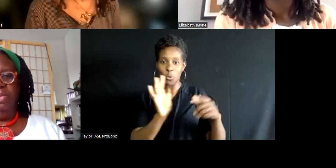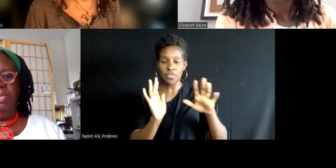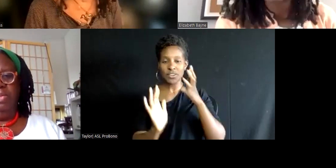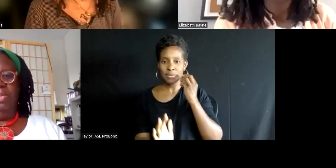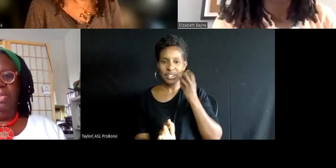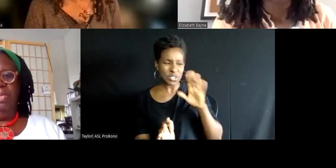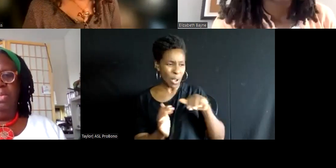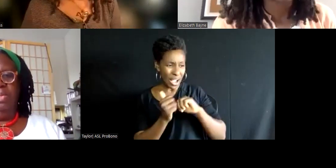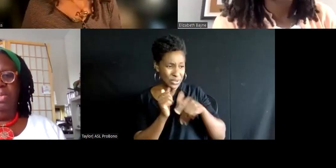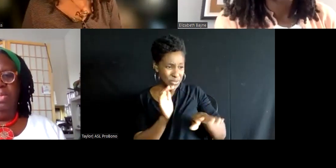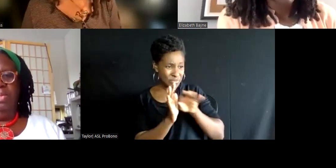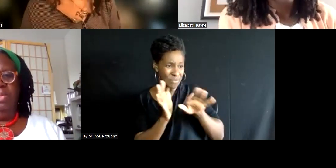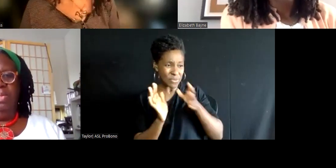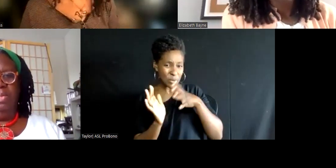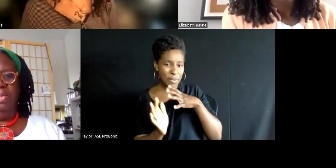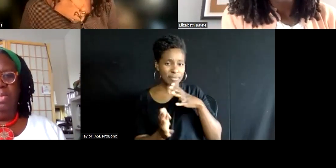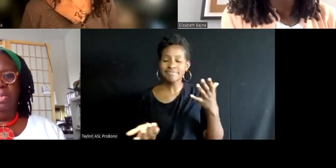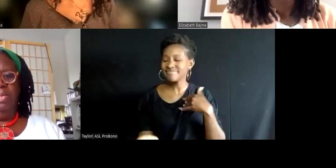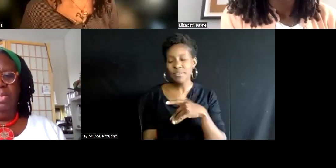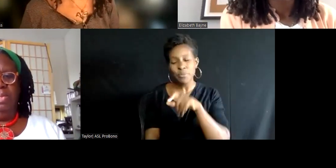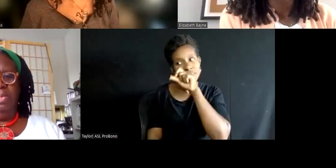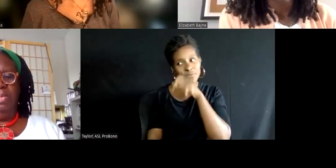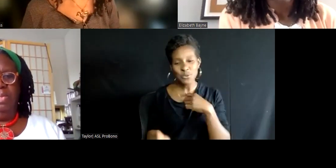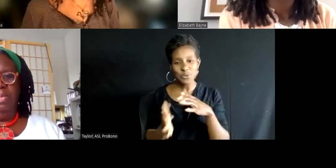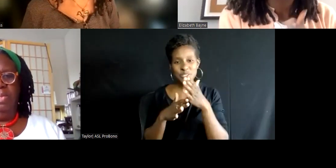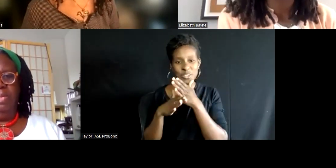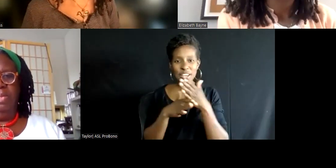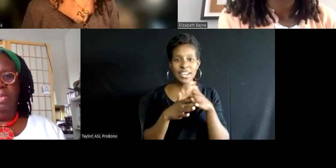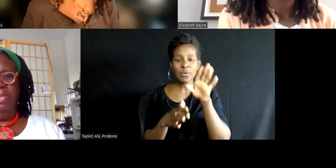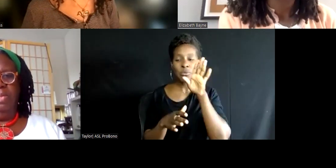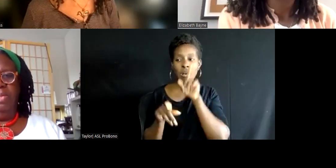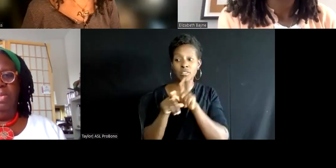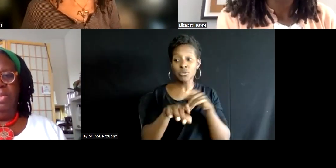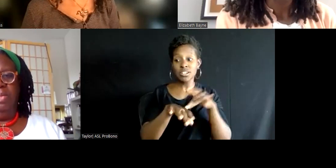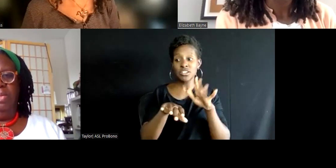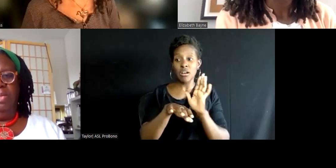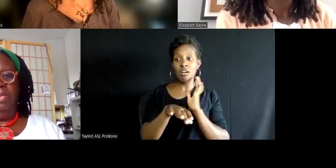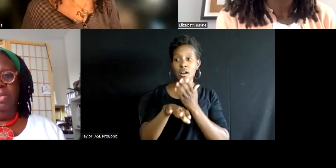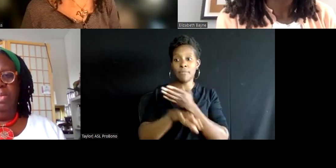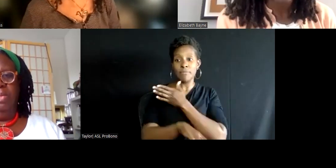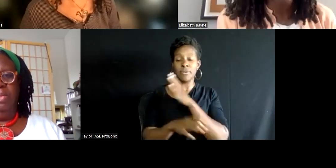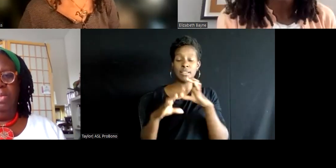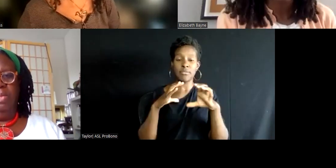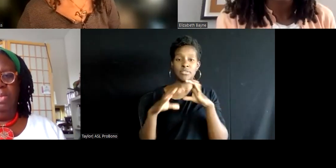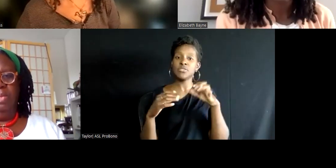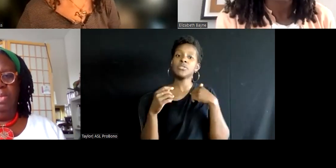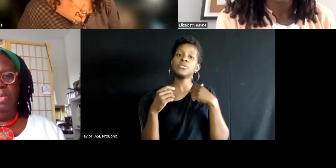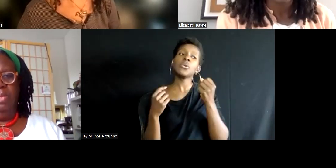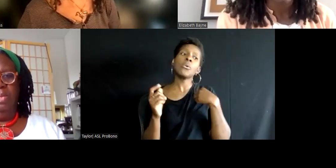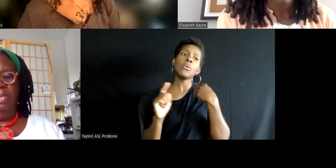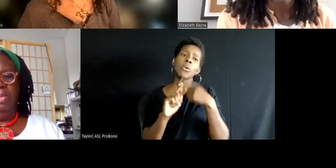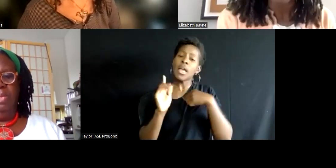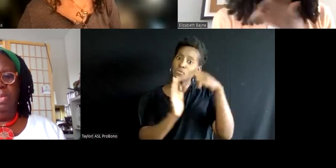women? I'd love to, and this actually touches on our pre-conversation too. When I read about the